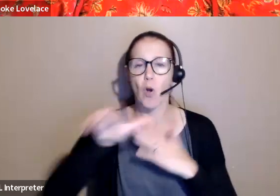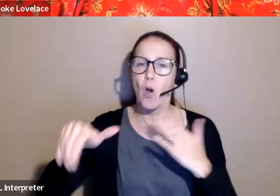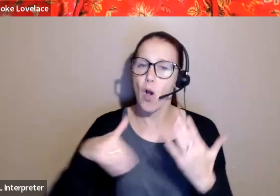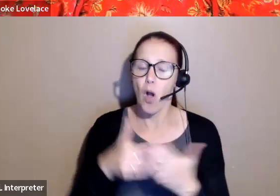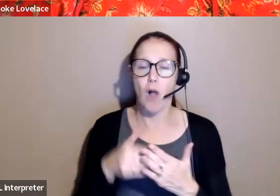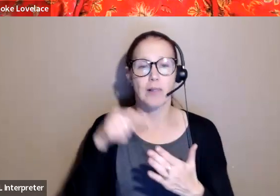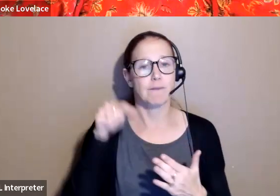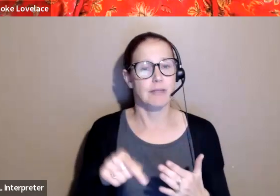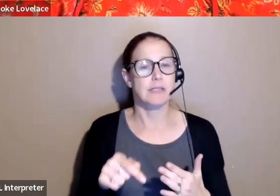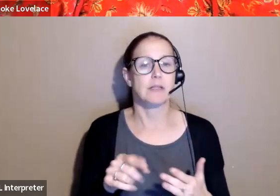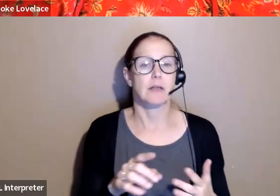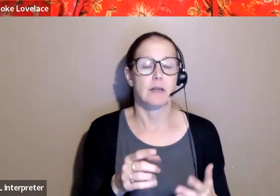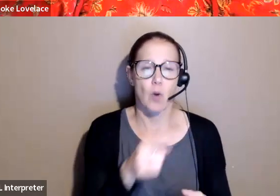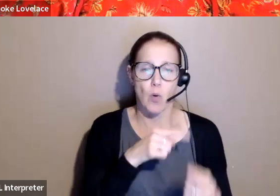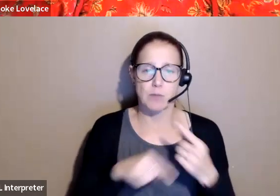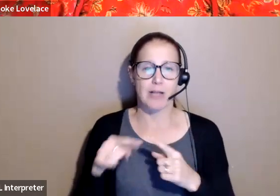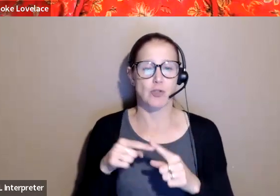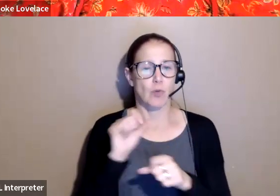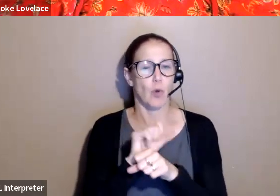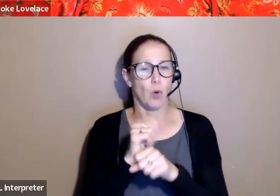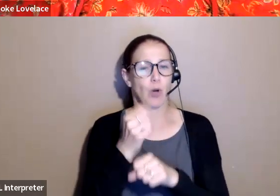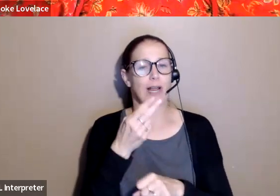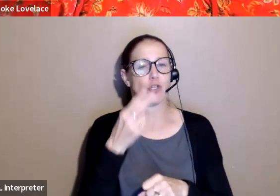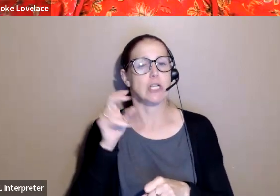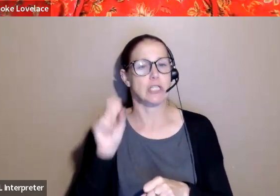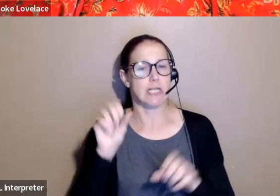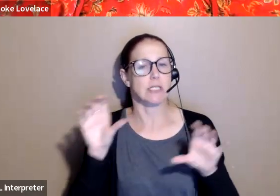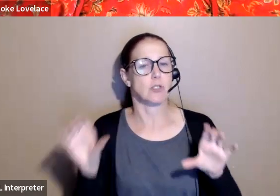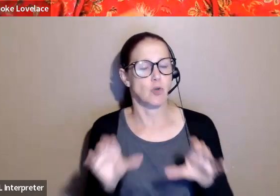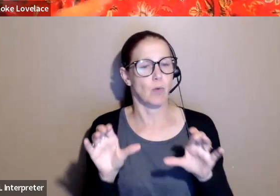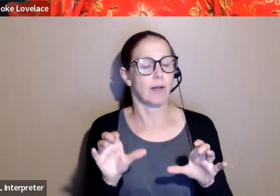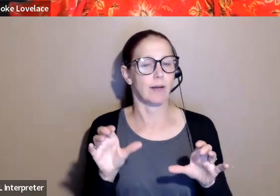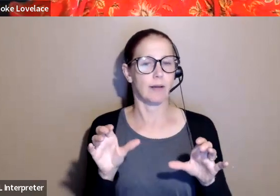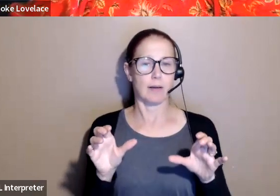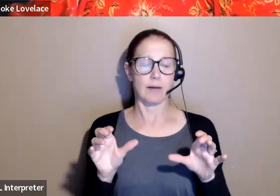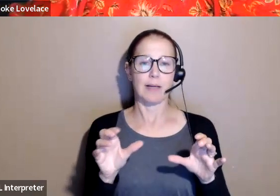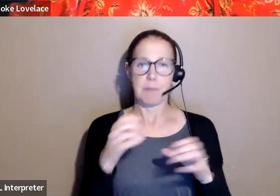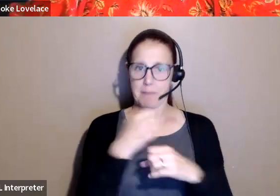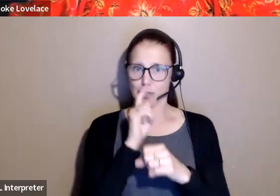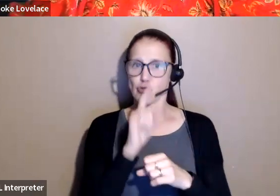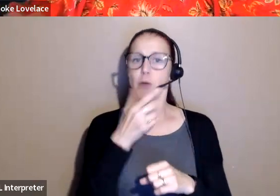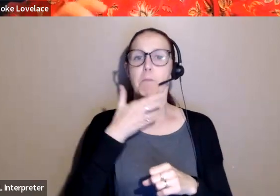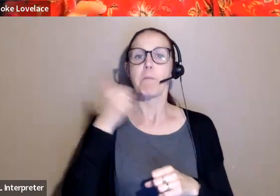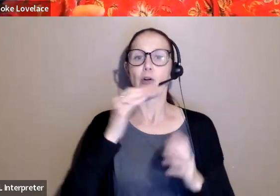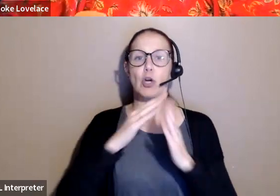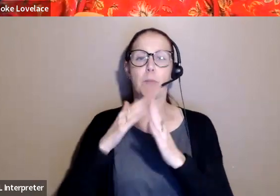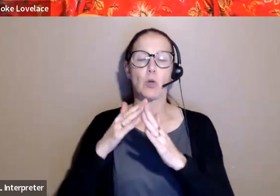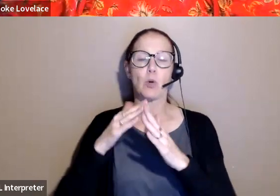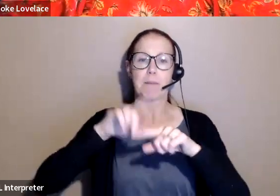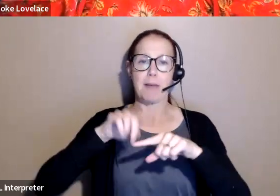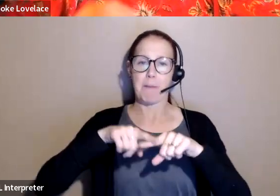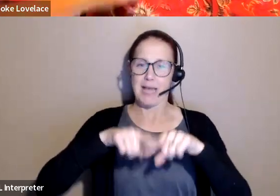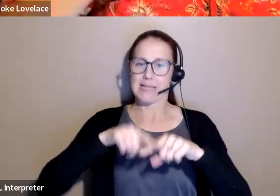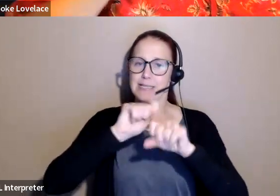goes into the work that HHS is doing on ensuring a better community-based system is